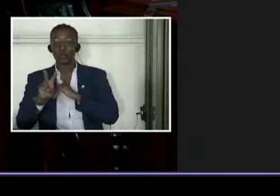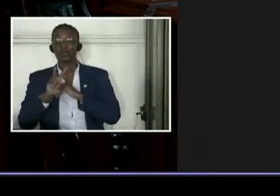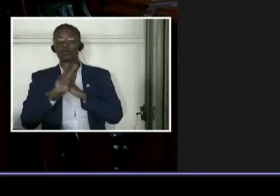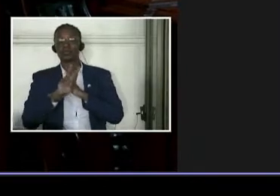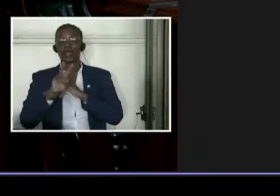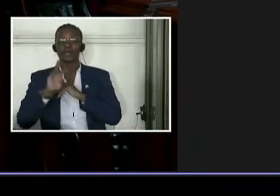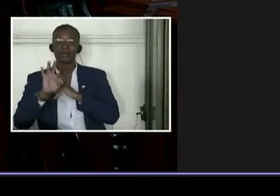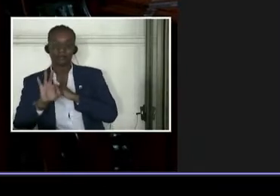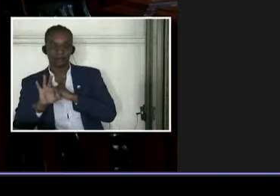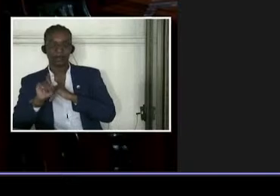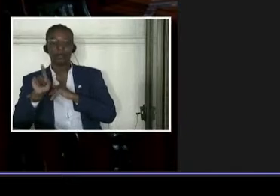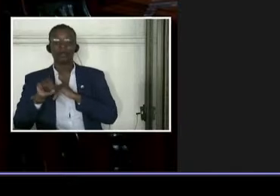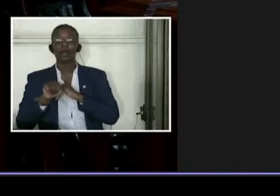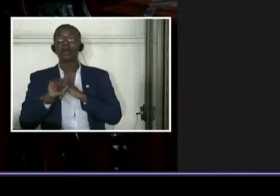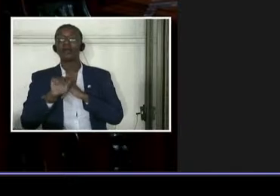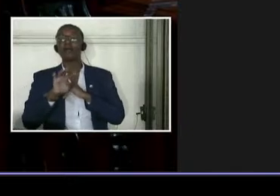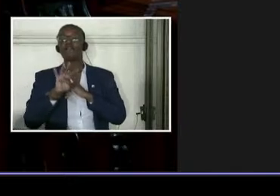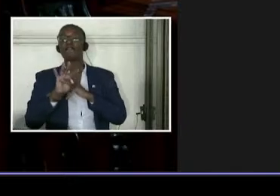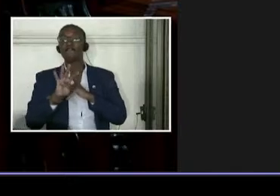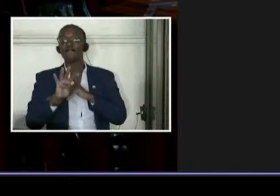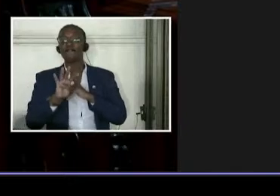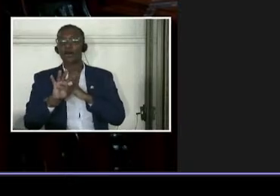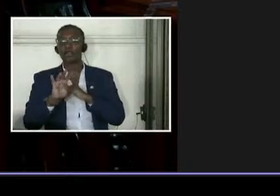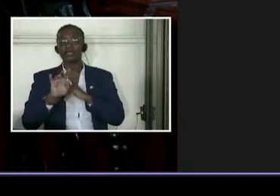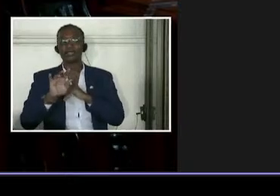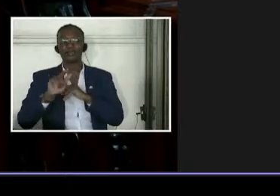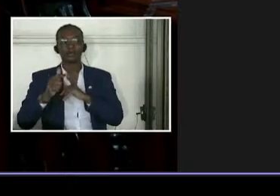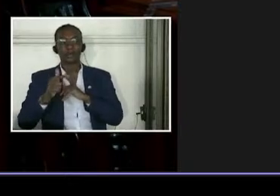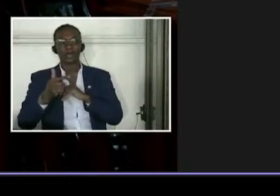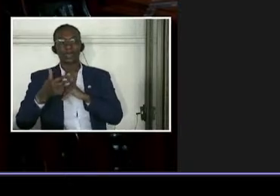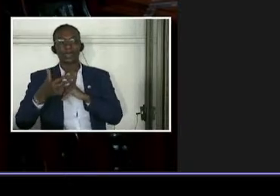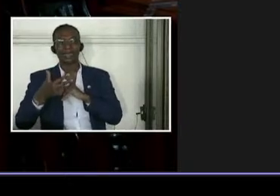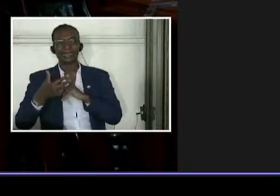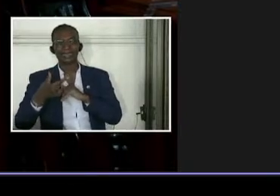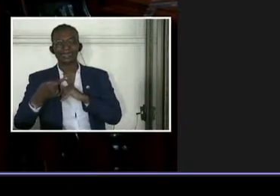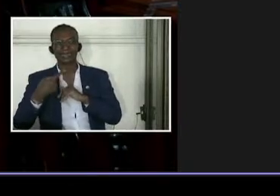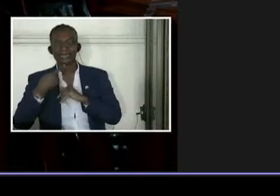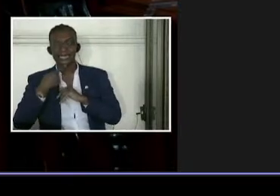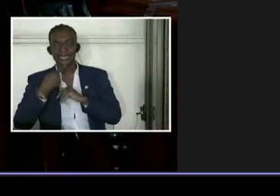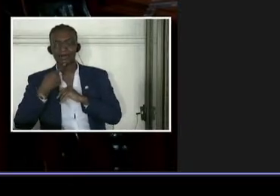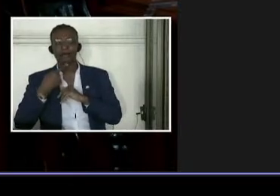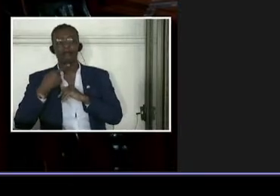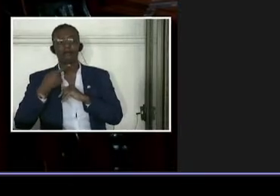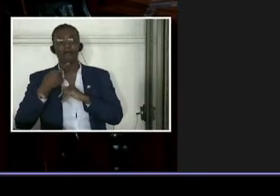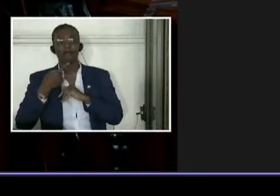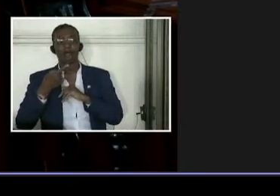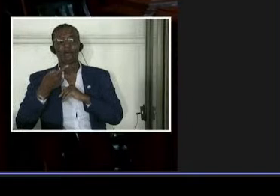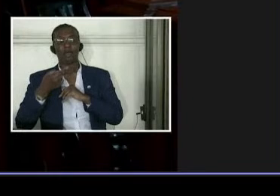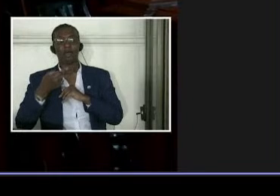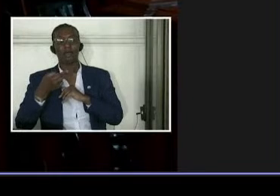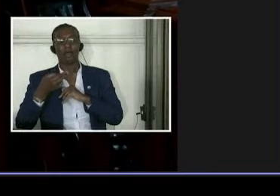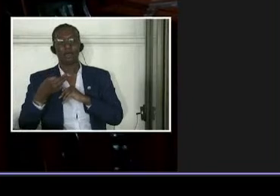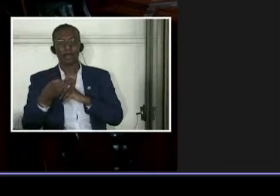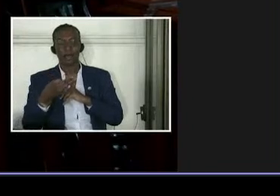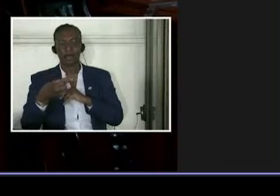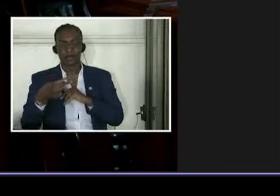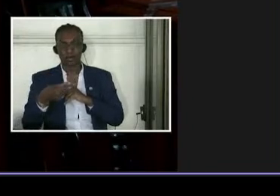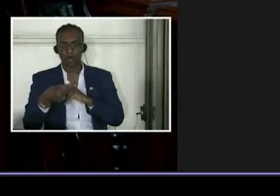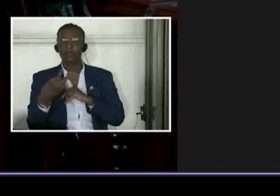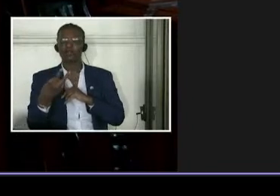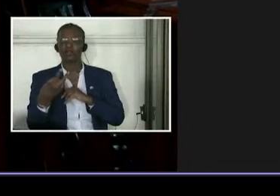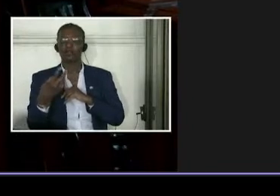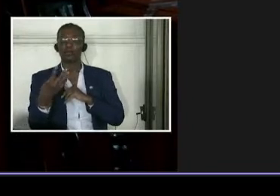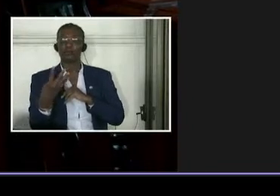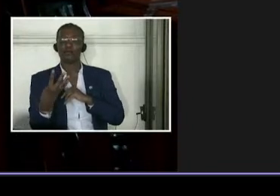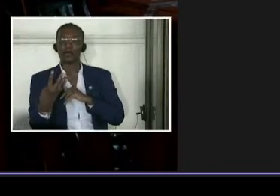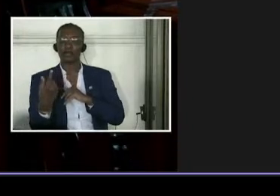that Amajuba is saving 714 million rands, Ethekwini 824, Herigwala 197, Ilembe 241,